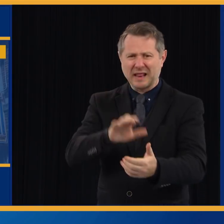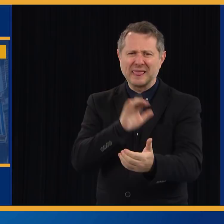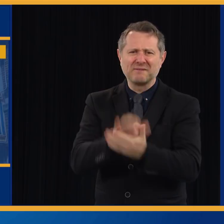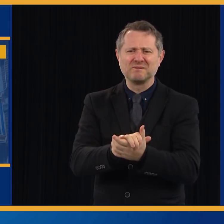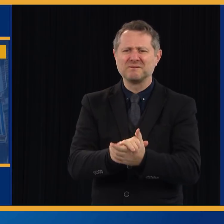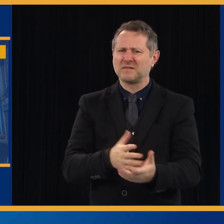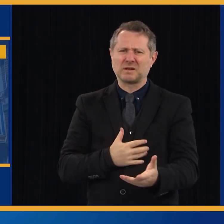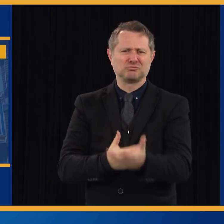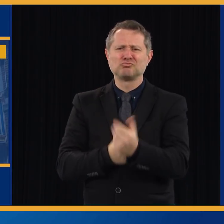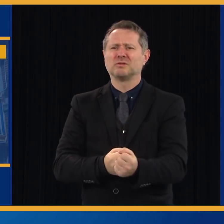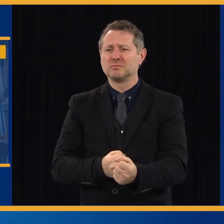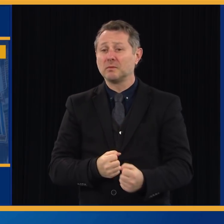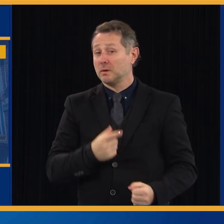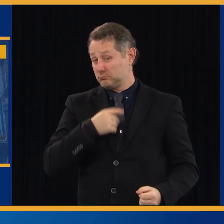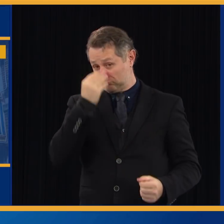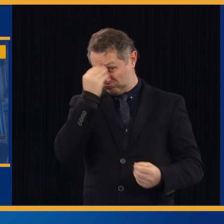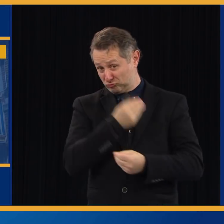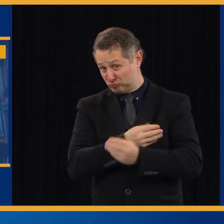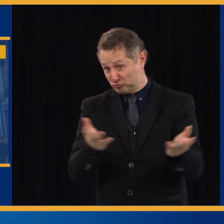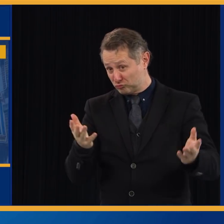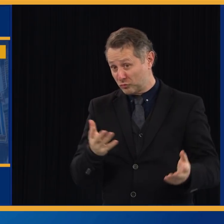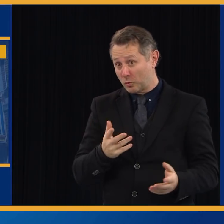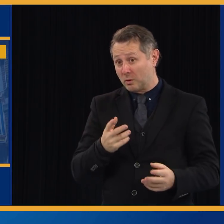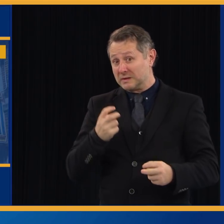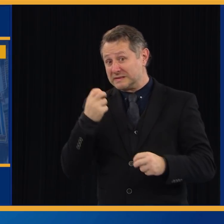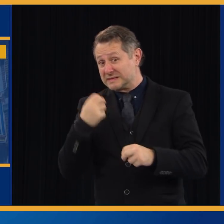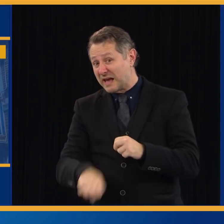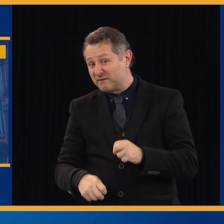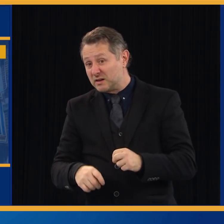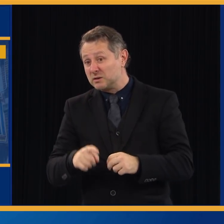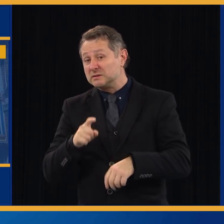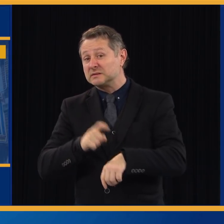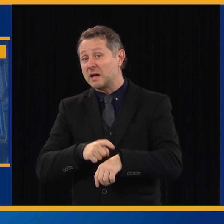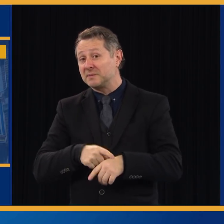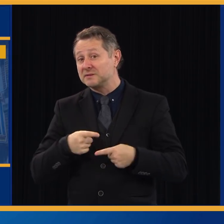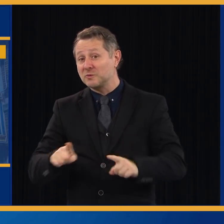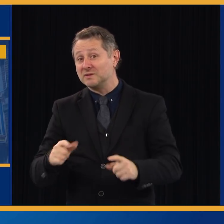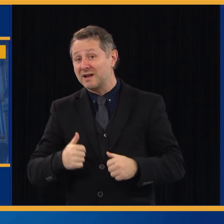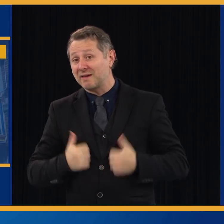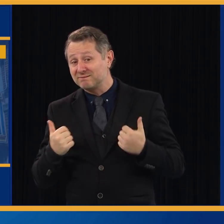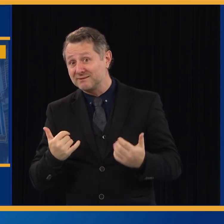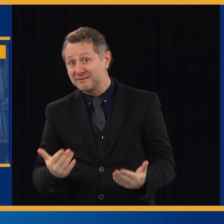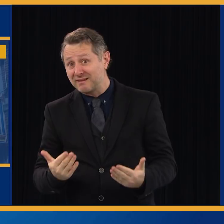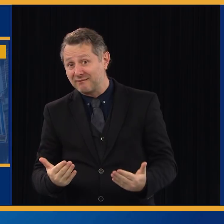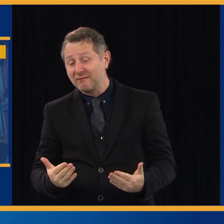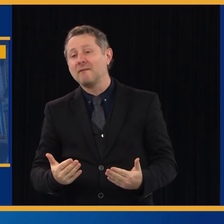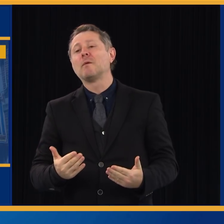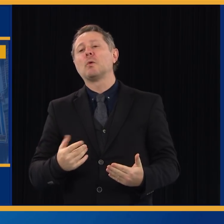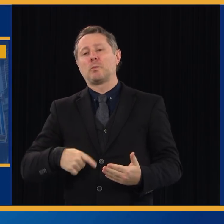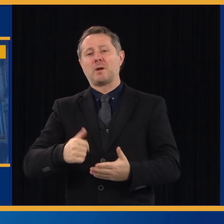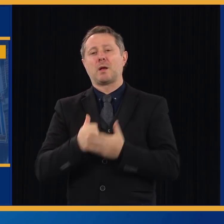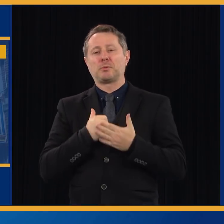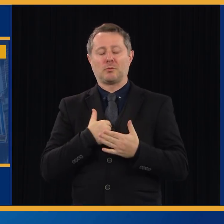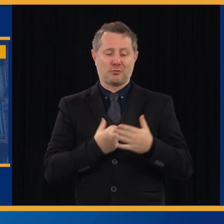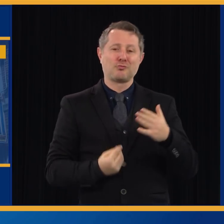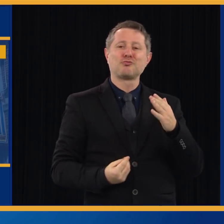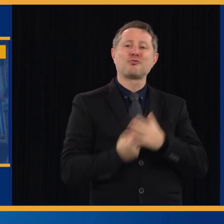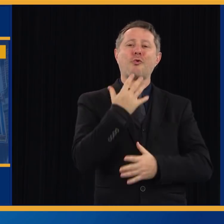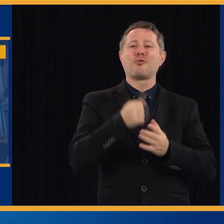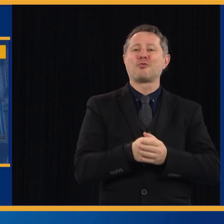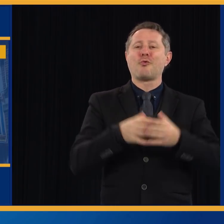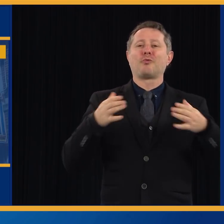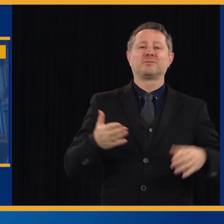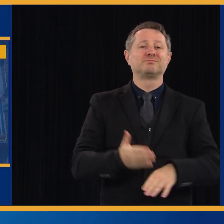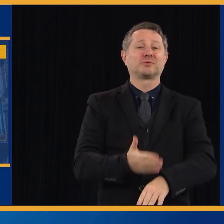life that actually make you better and make you who you are, if you're intelligent enough